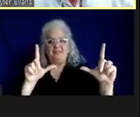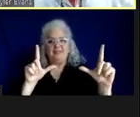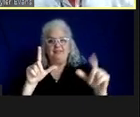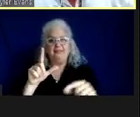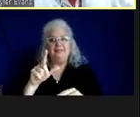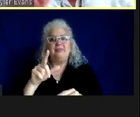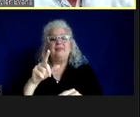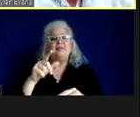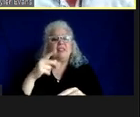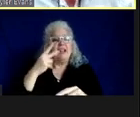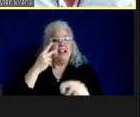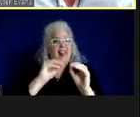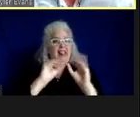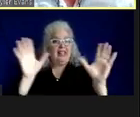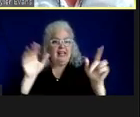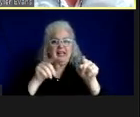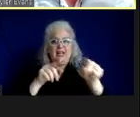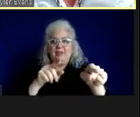that essentially can help